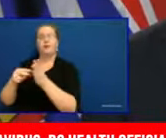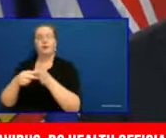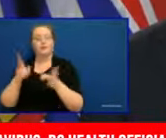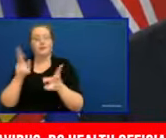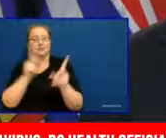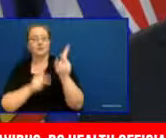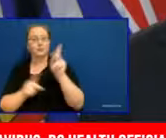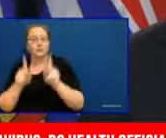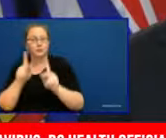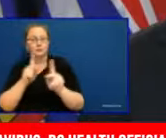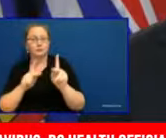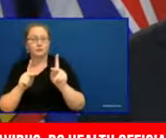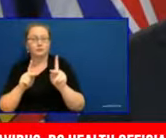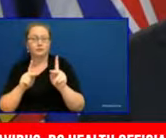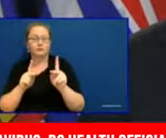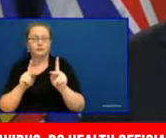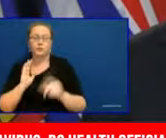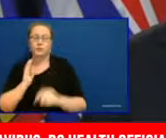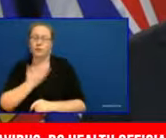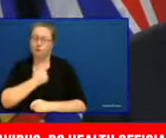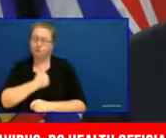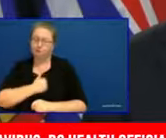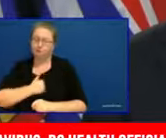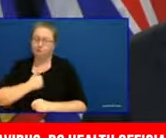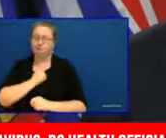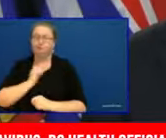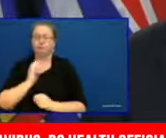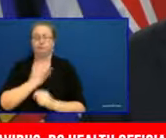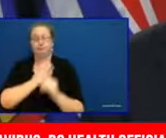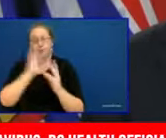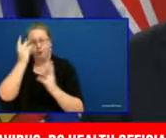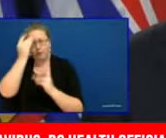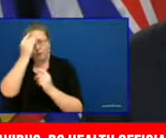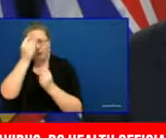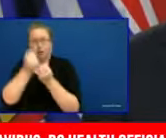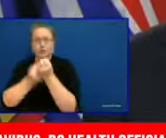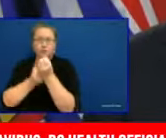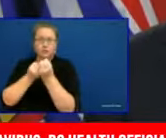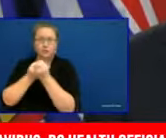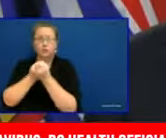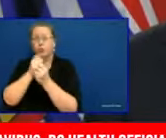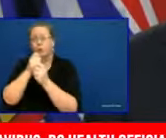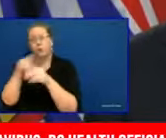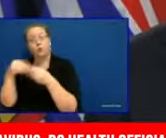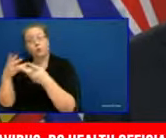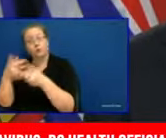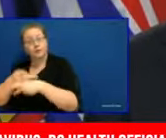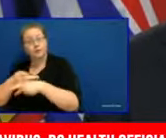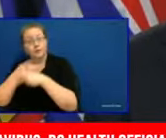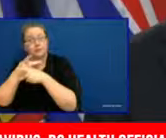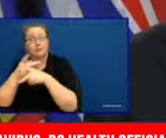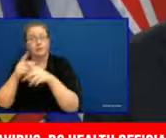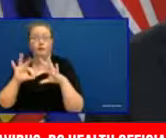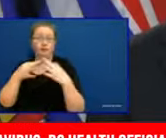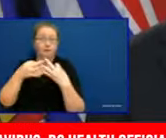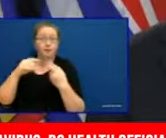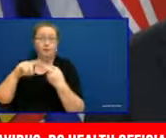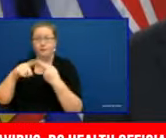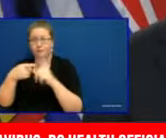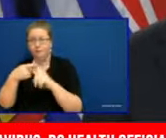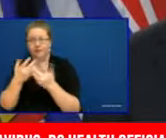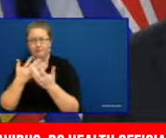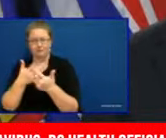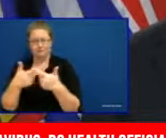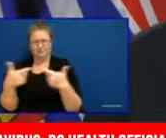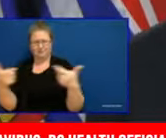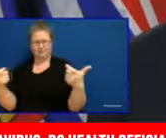on our condolences and our thoughts to all of those families, for all the caregivers, for all the family members, for all